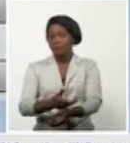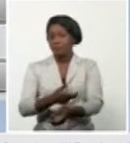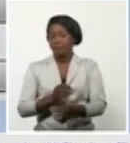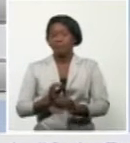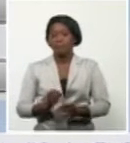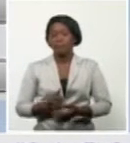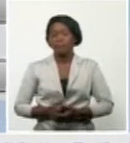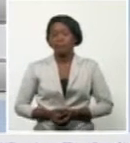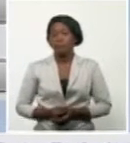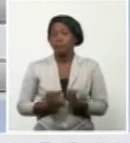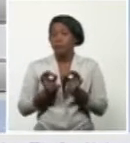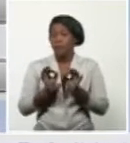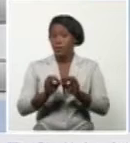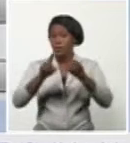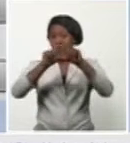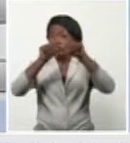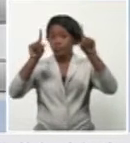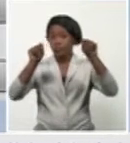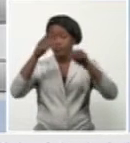0.4% of the processed samples.